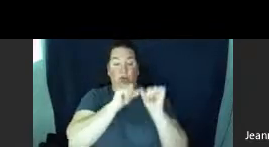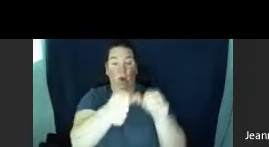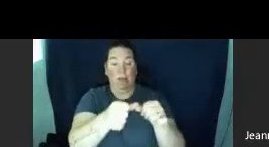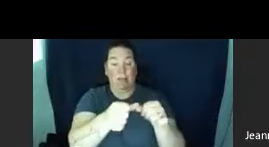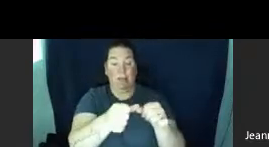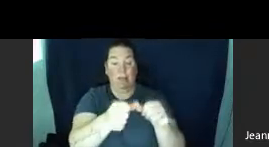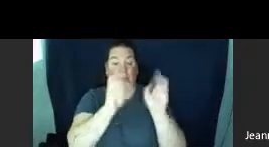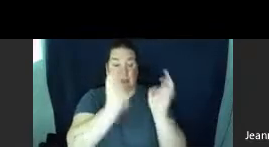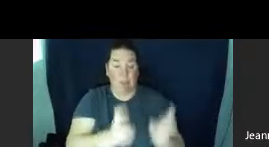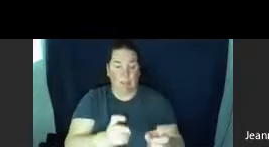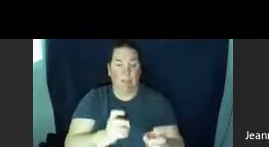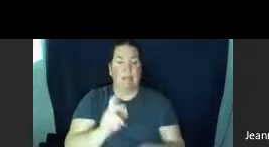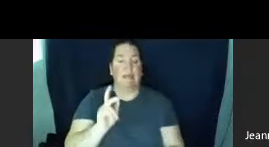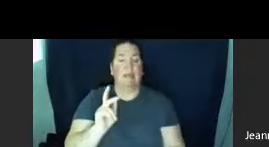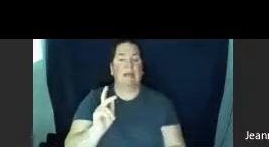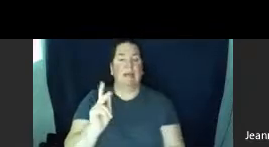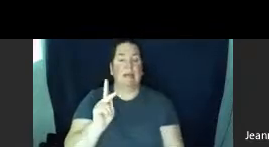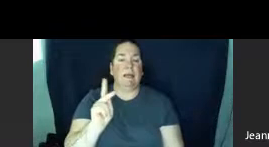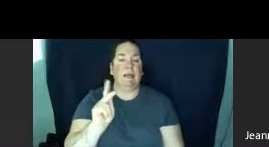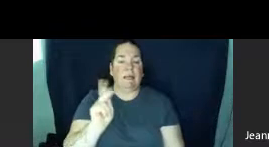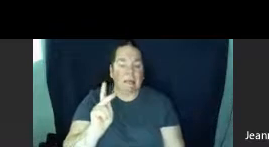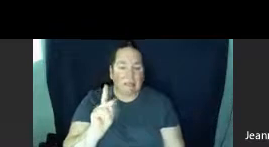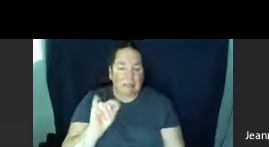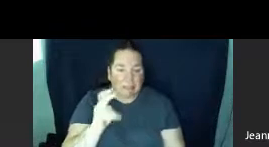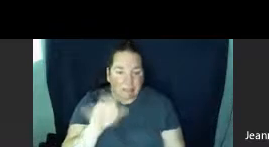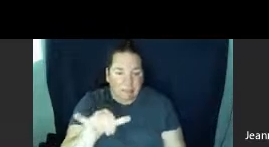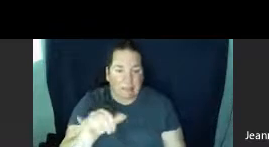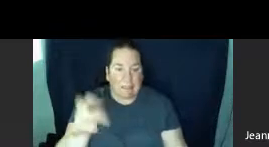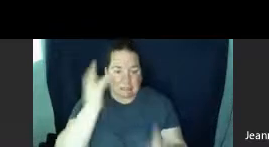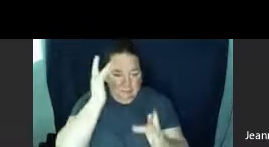chronic kidney disease or diabetes with complications.